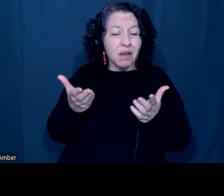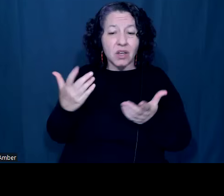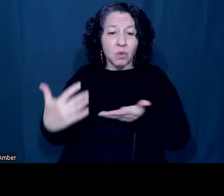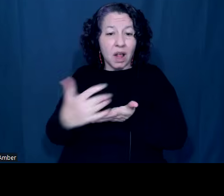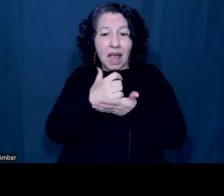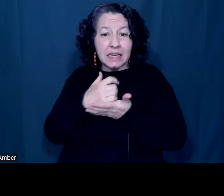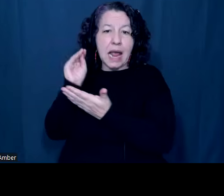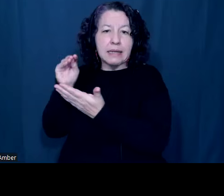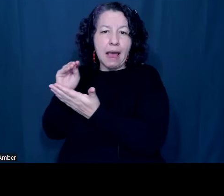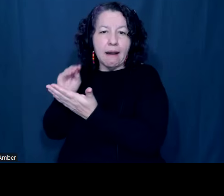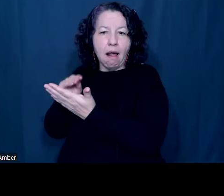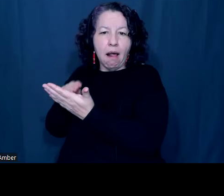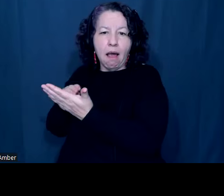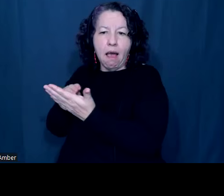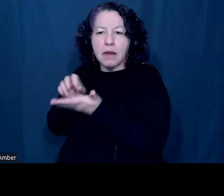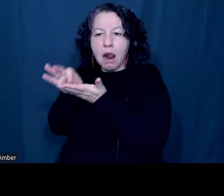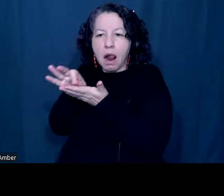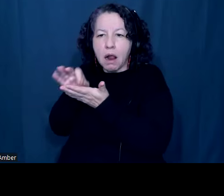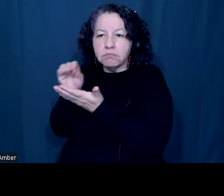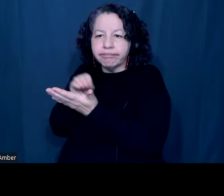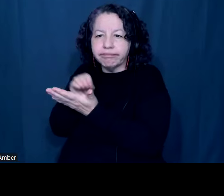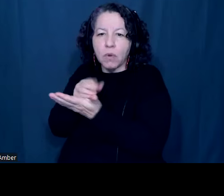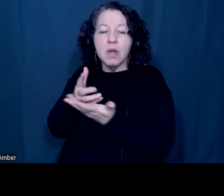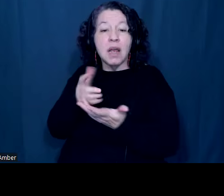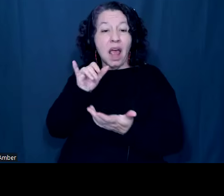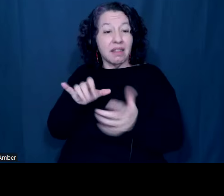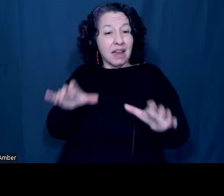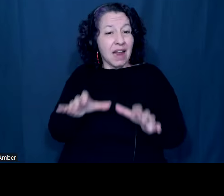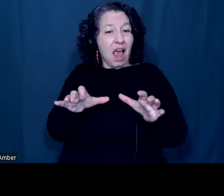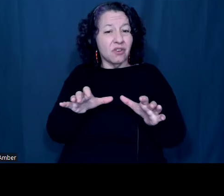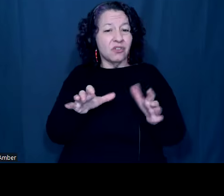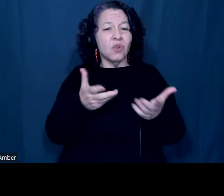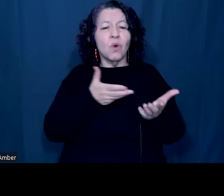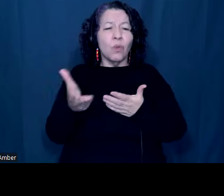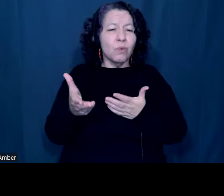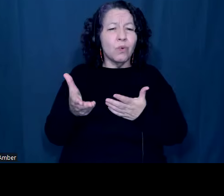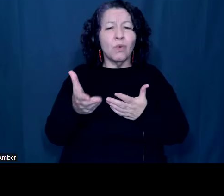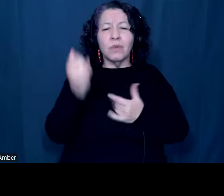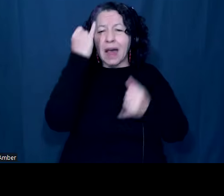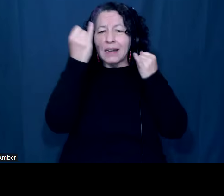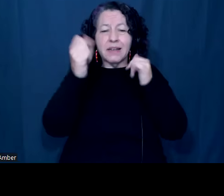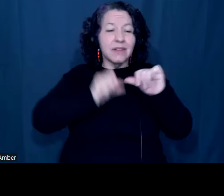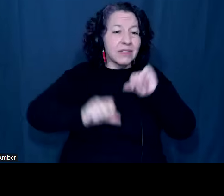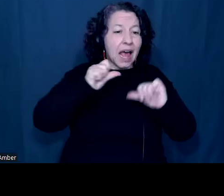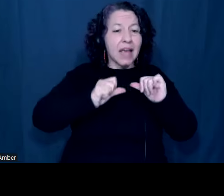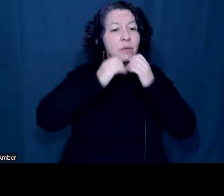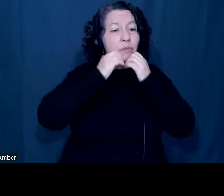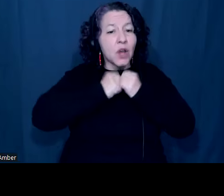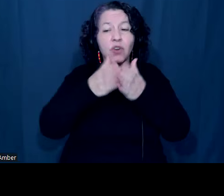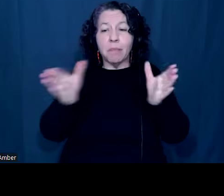these actions were justified through ideas of science, preservation, and public